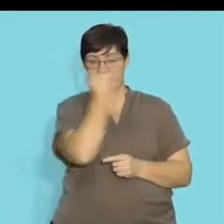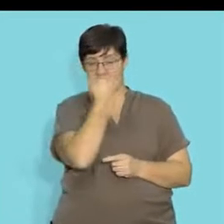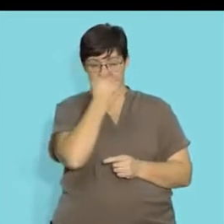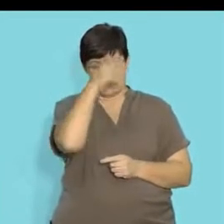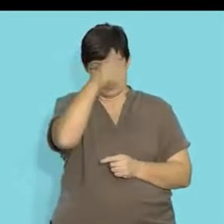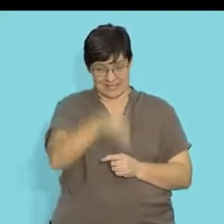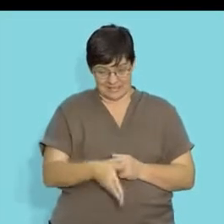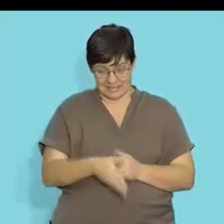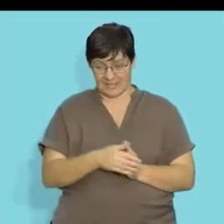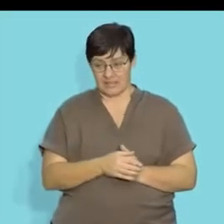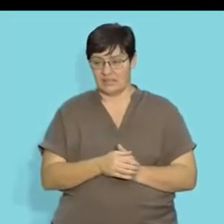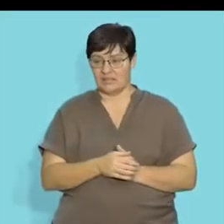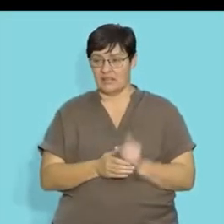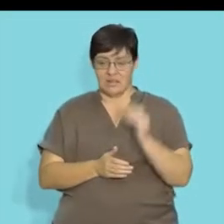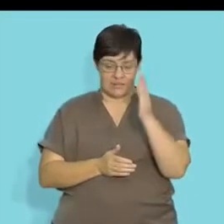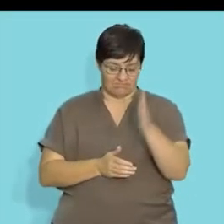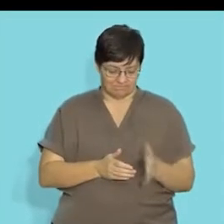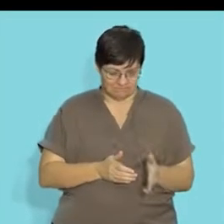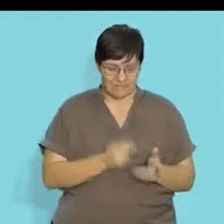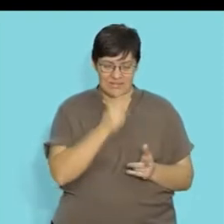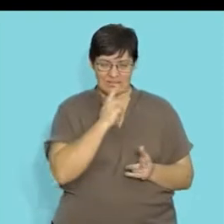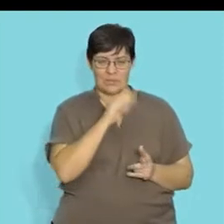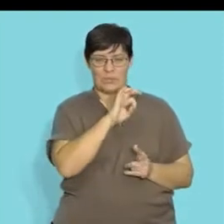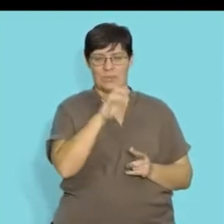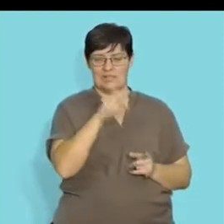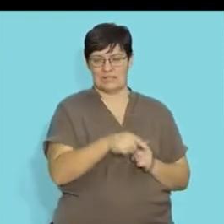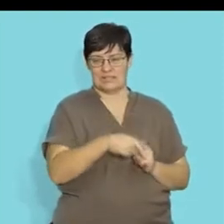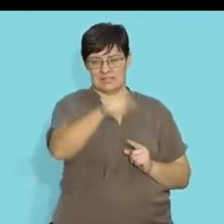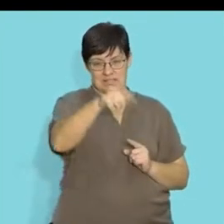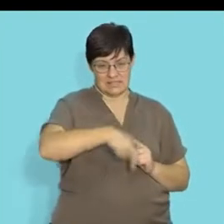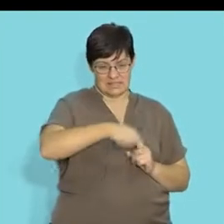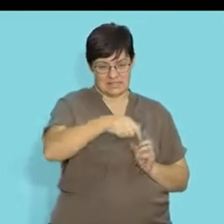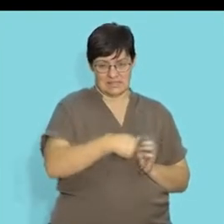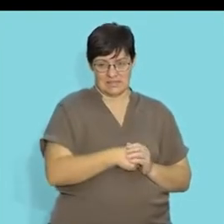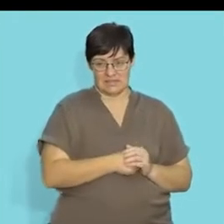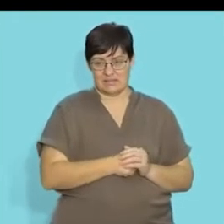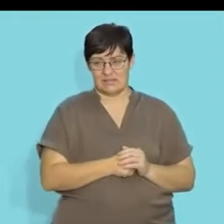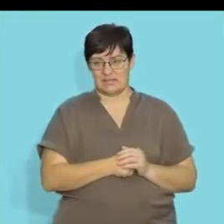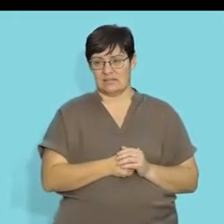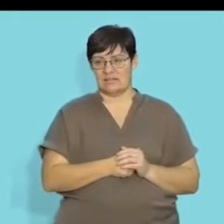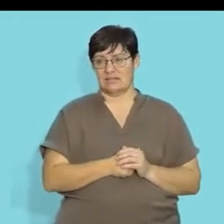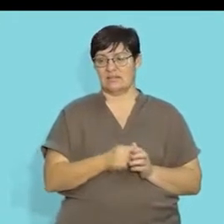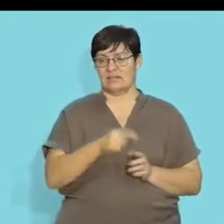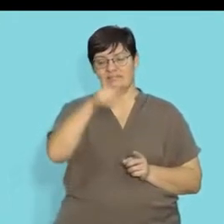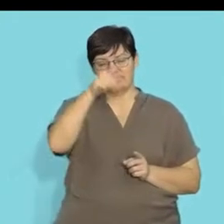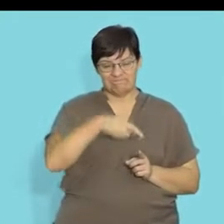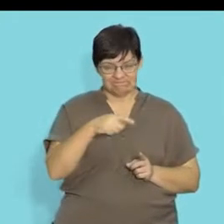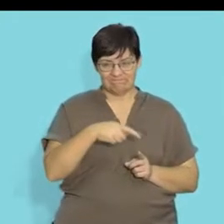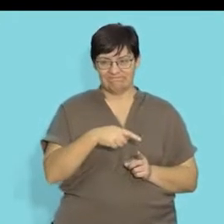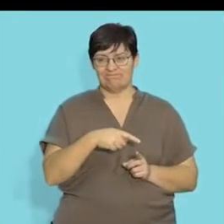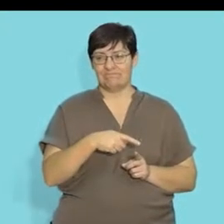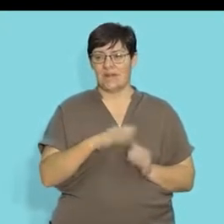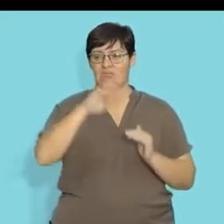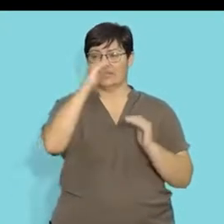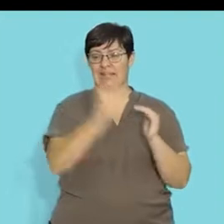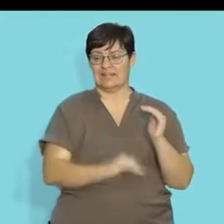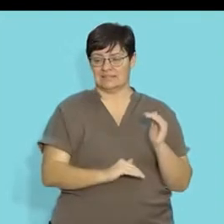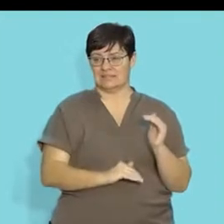mealy plants that are growing. In between that, you can see some of your dicot leaves, and these